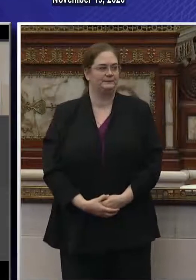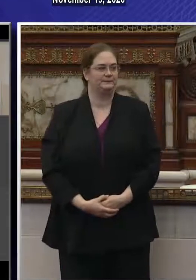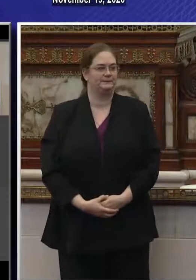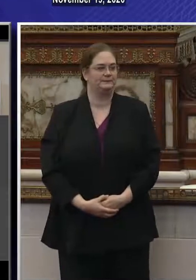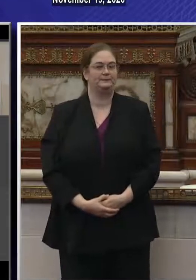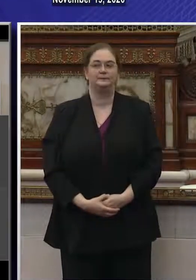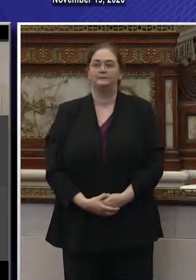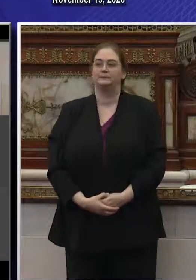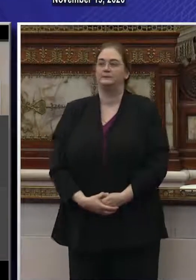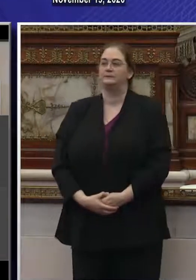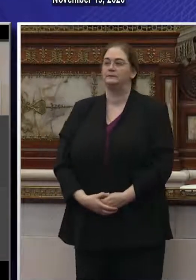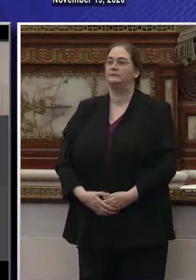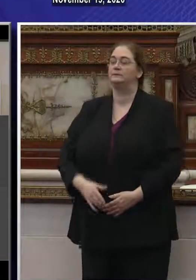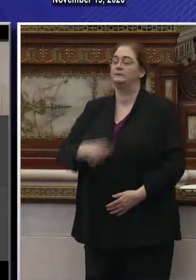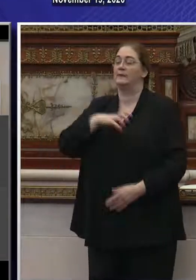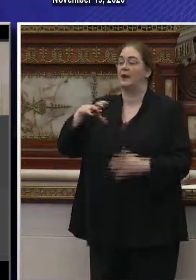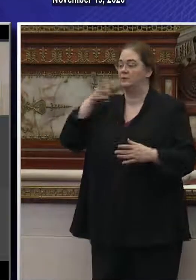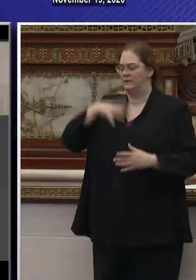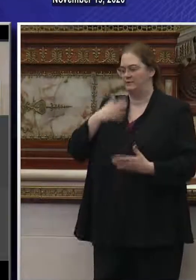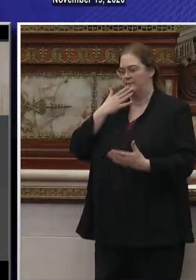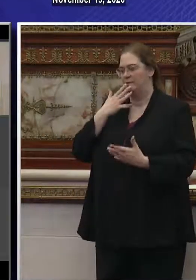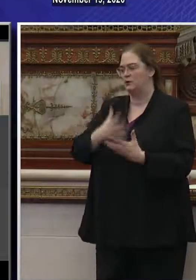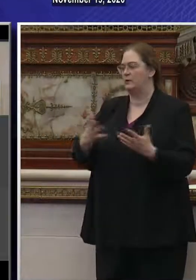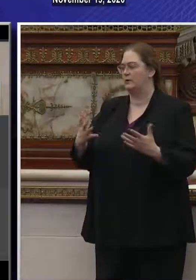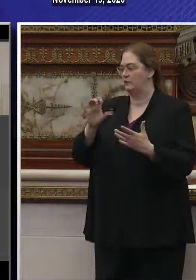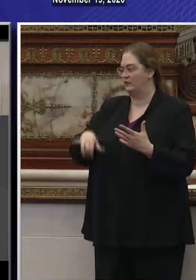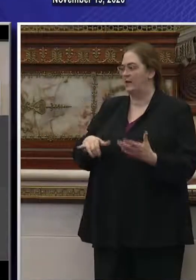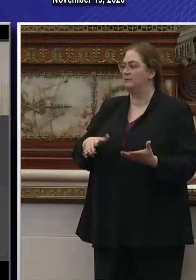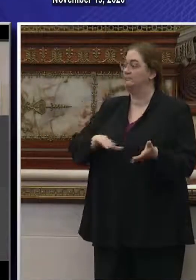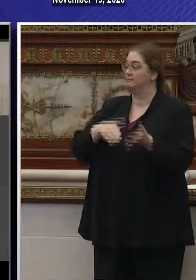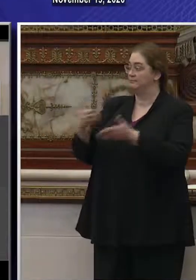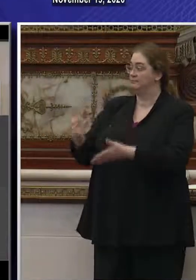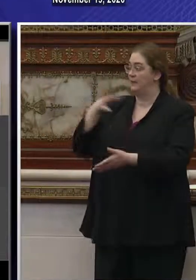Thank you so much for joining us here today. Madam Chair.